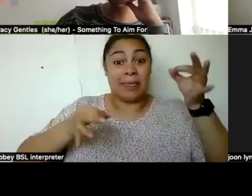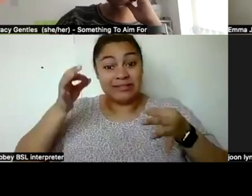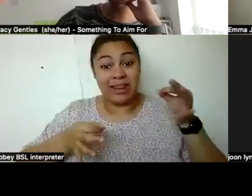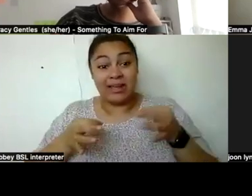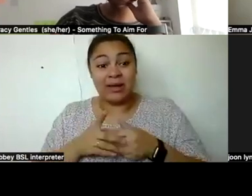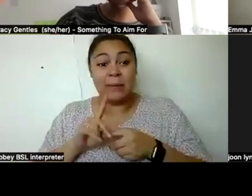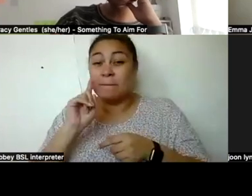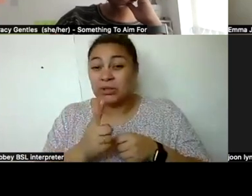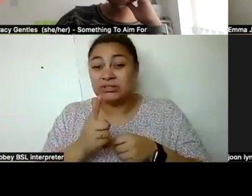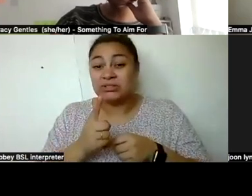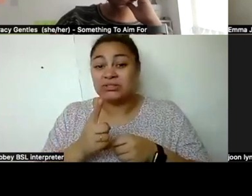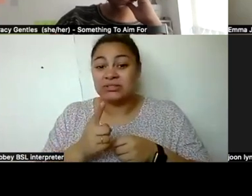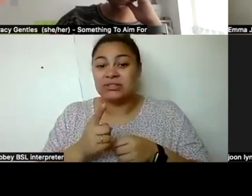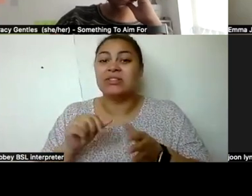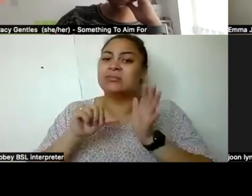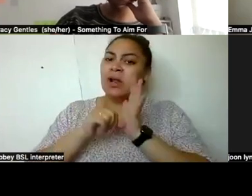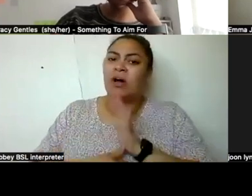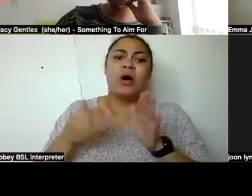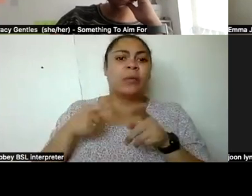been a hard week.